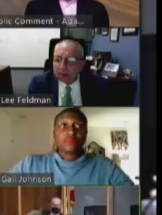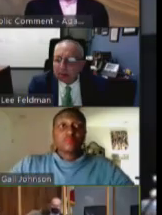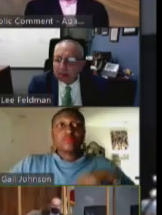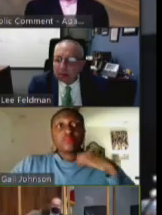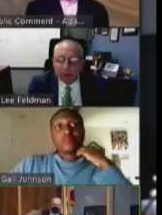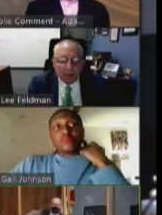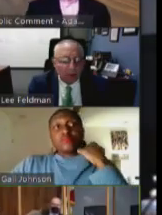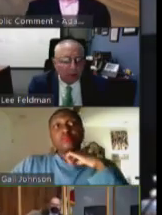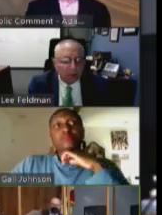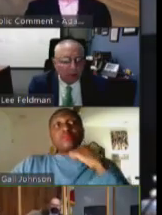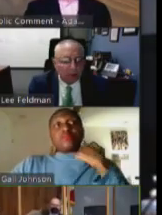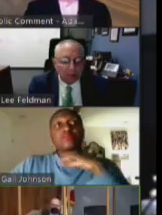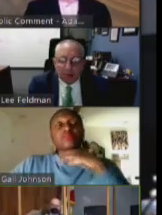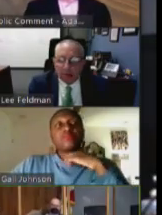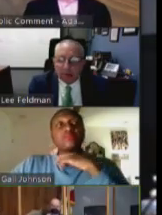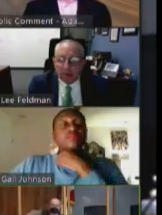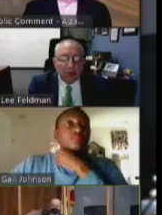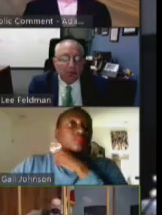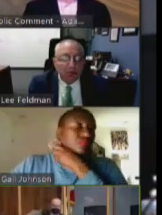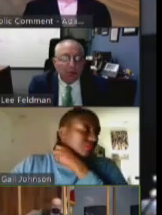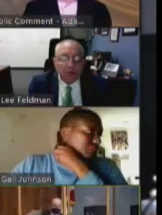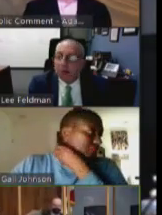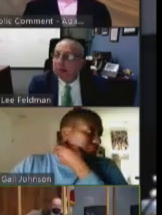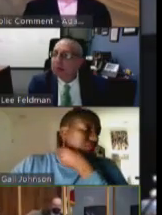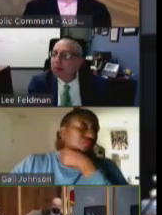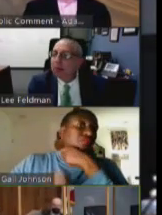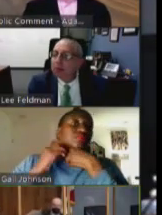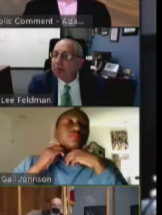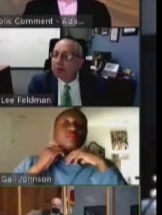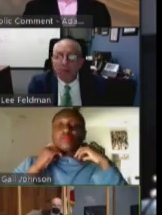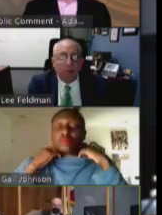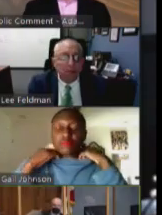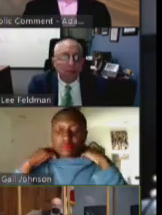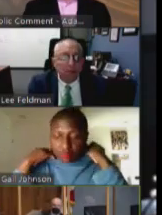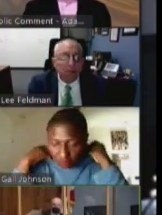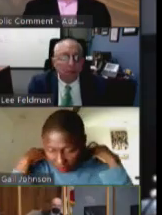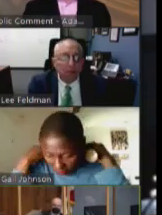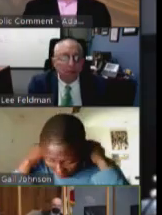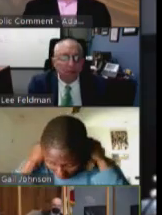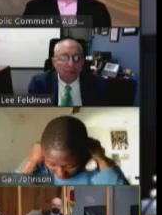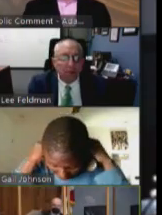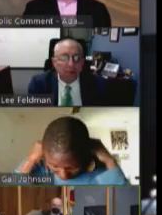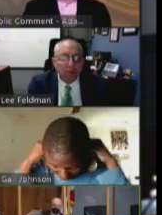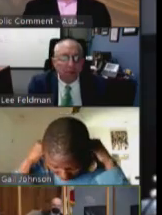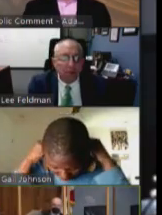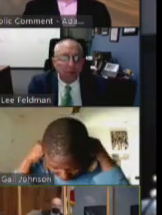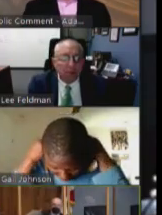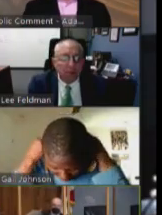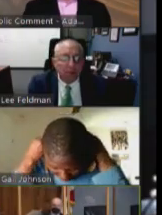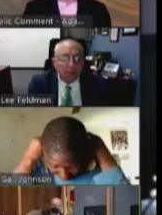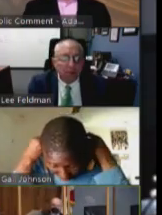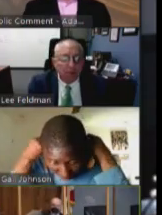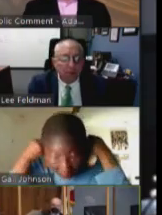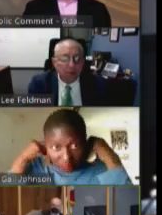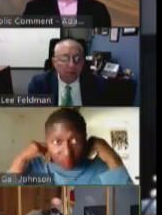University Avenue, I would like us to go to North or to East 15th Street, but definitely to at